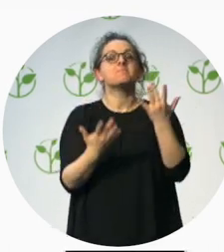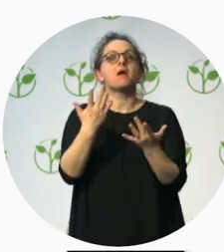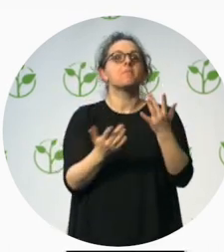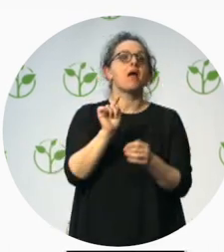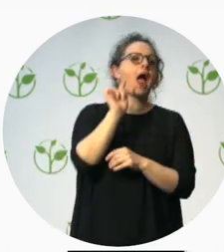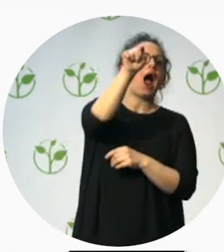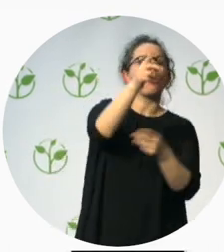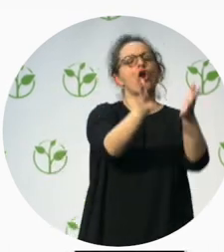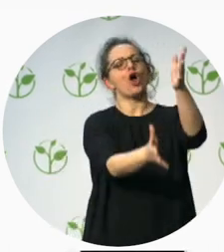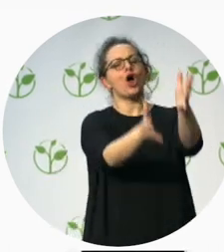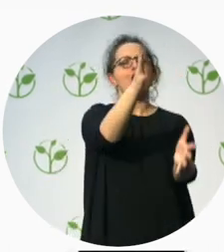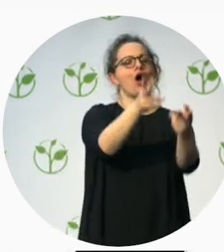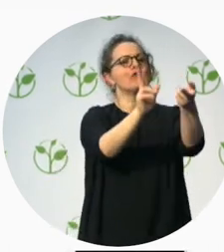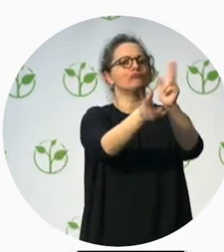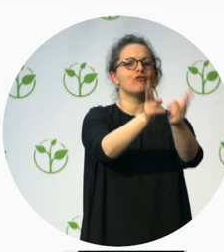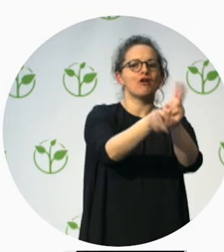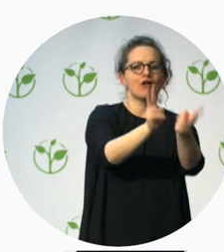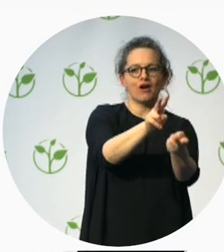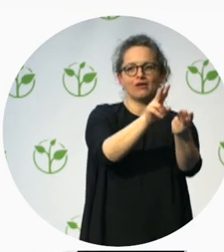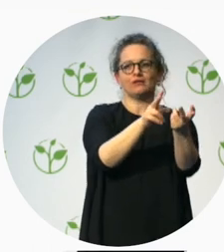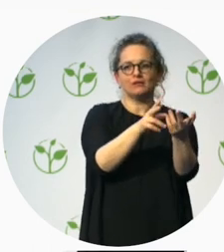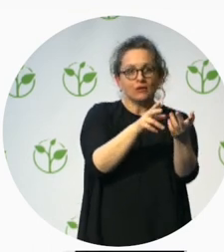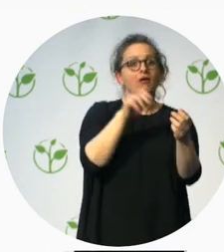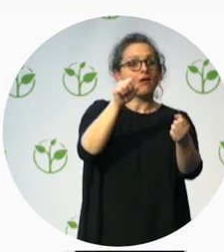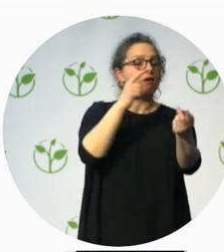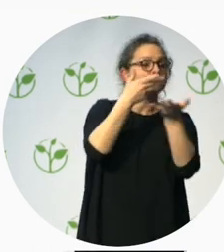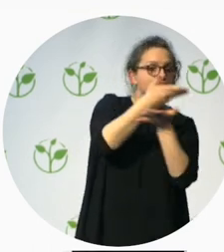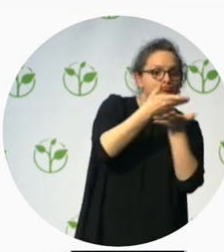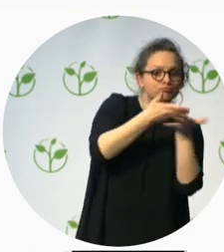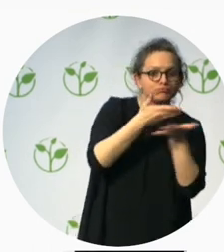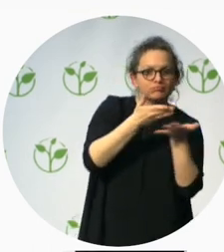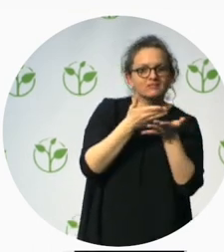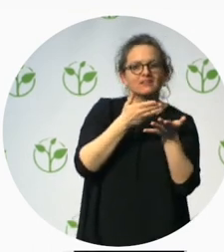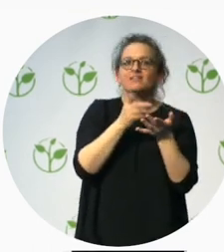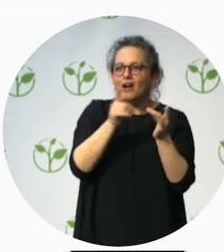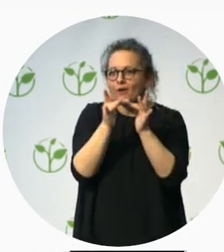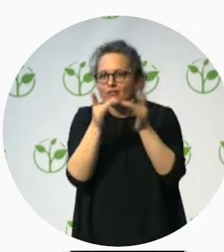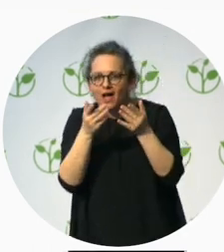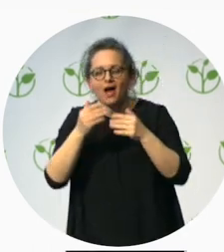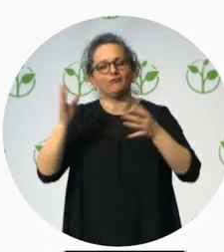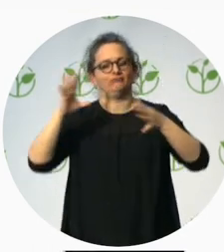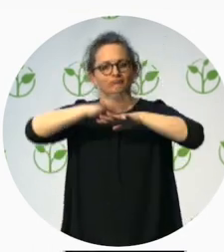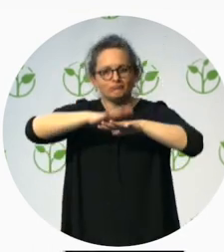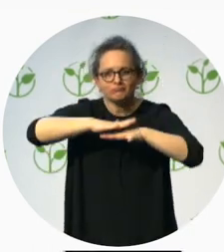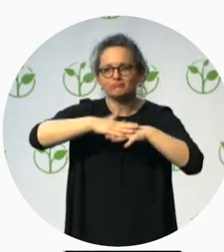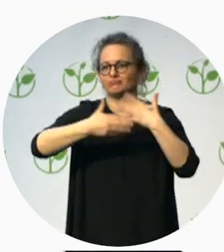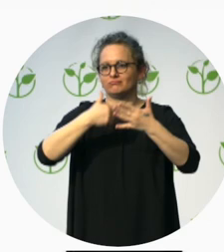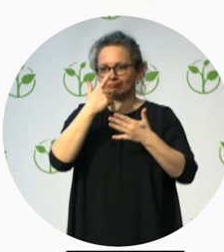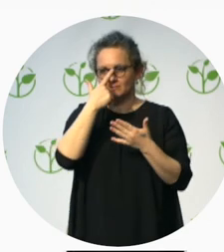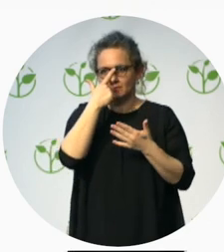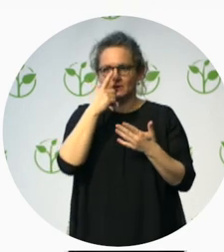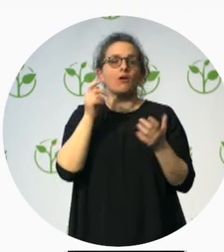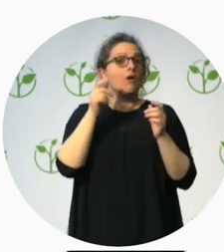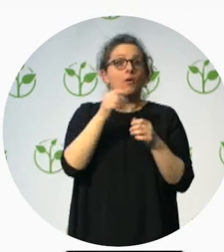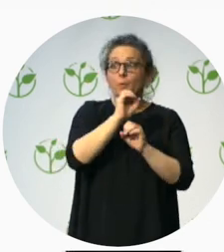to do so till tomorrow. Within Austria, it is my personal mission